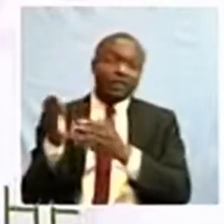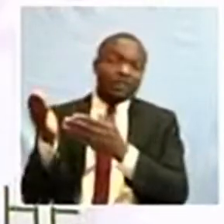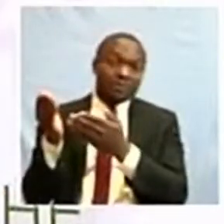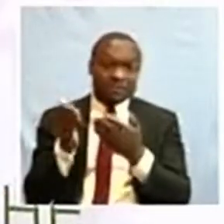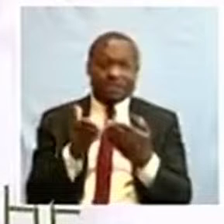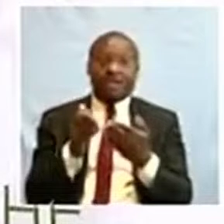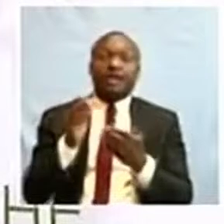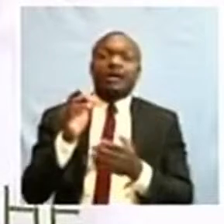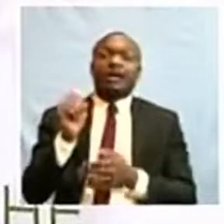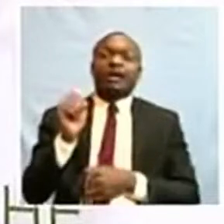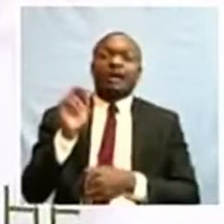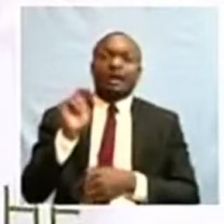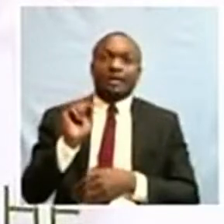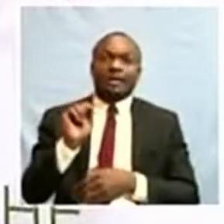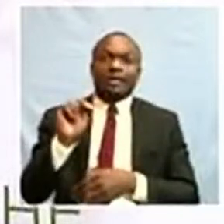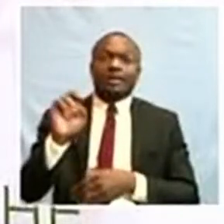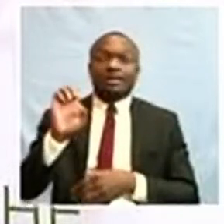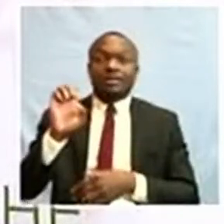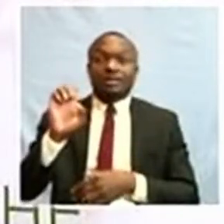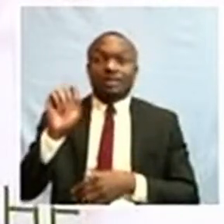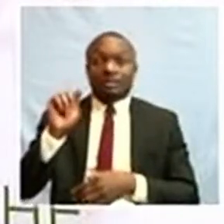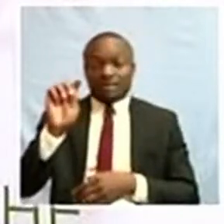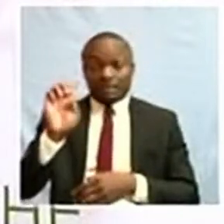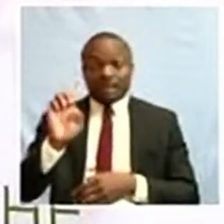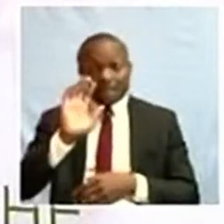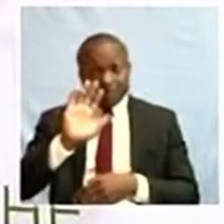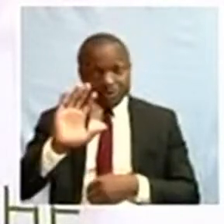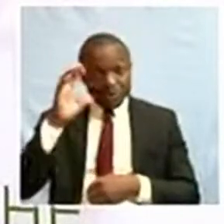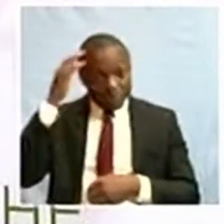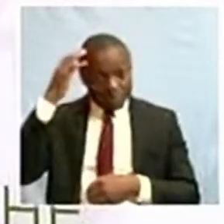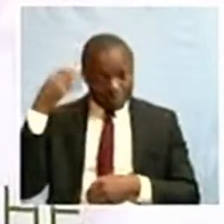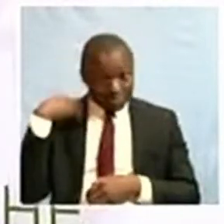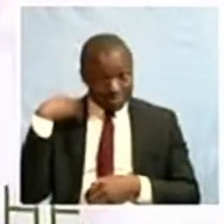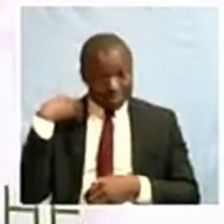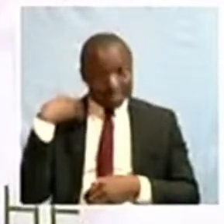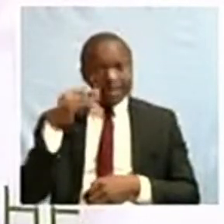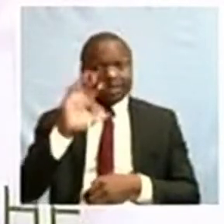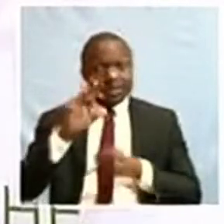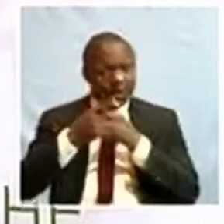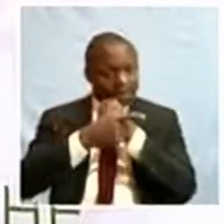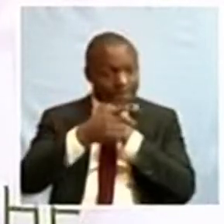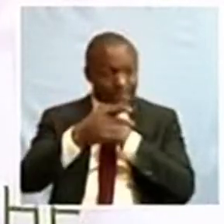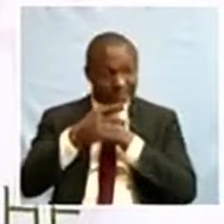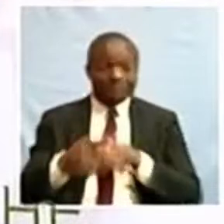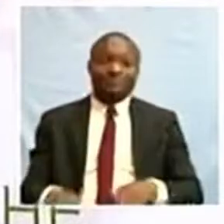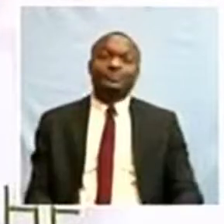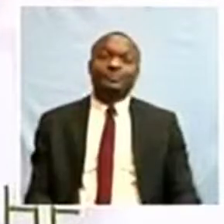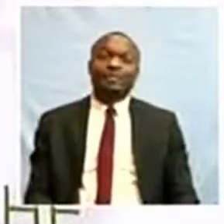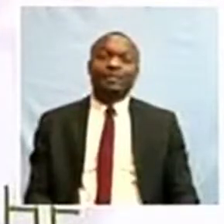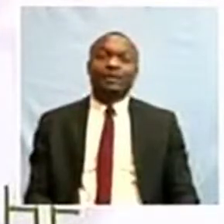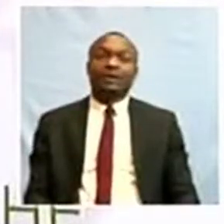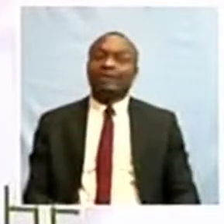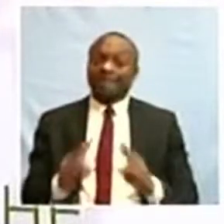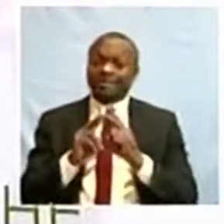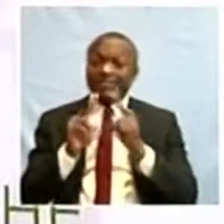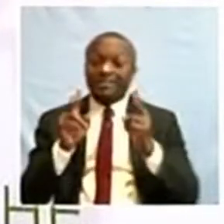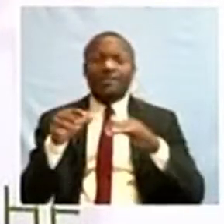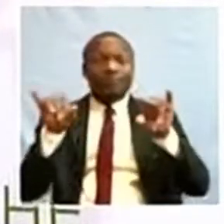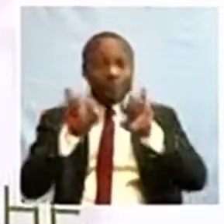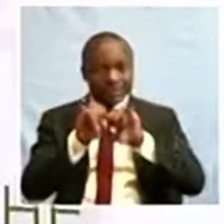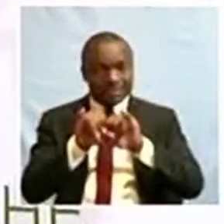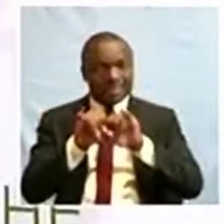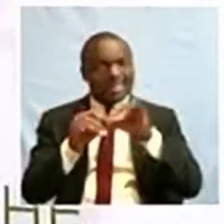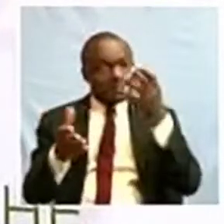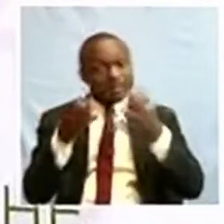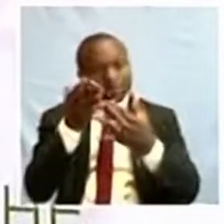Annette, maybe looking at your office being a very, or you should I say your department or unit being very critical,